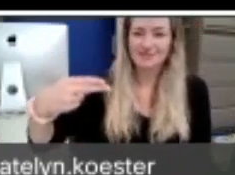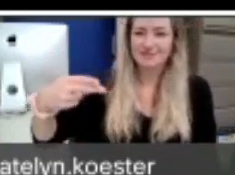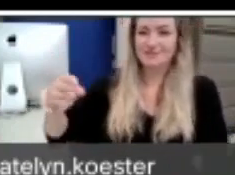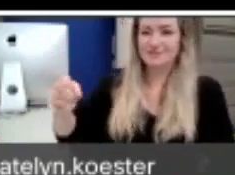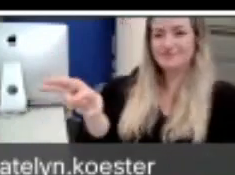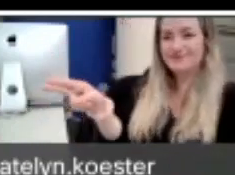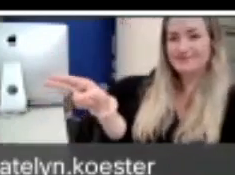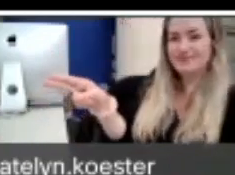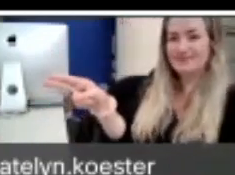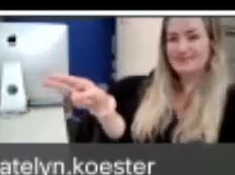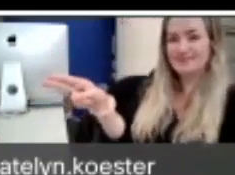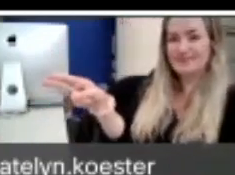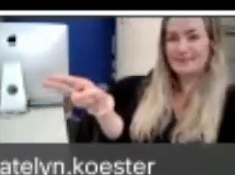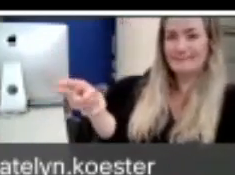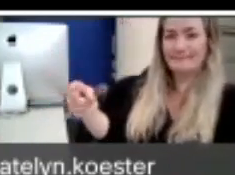H.